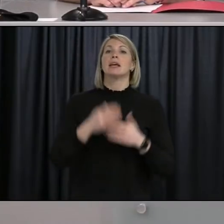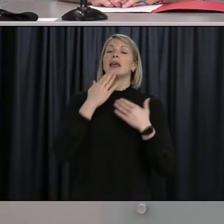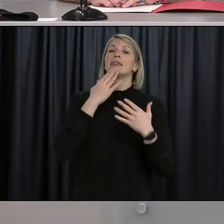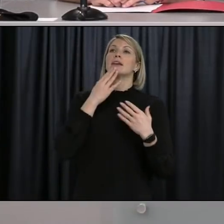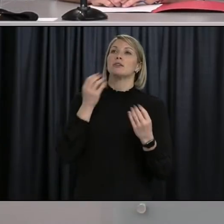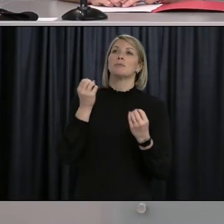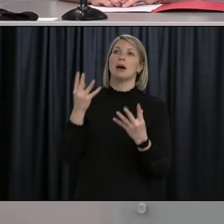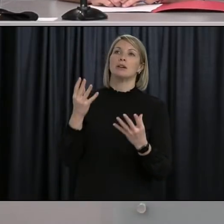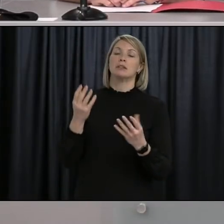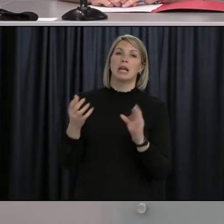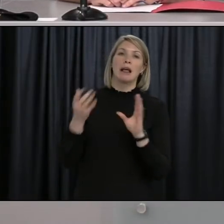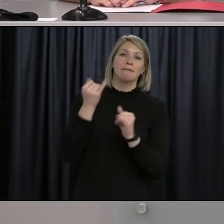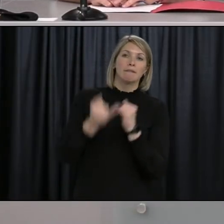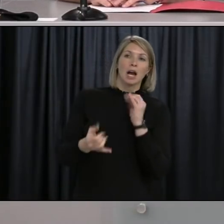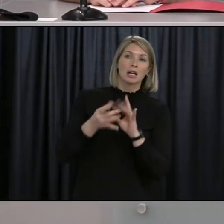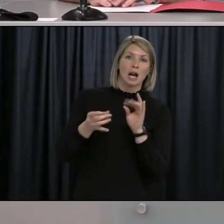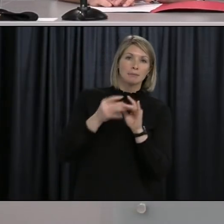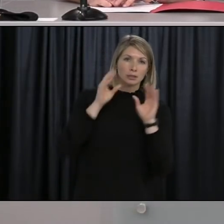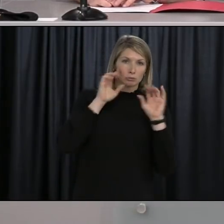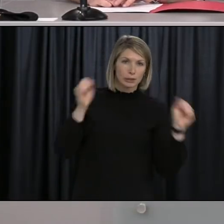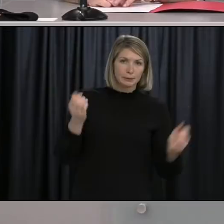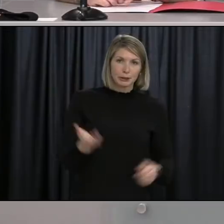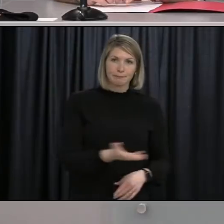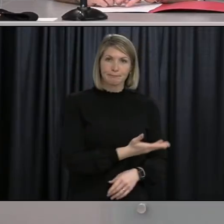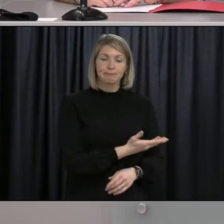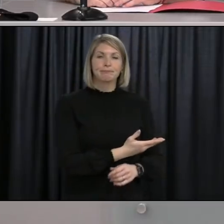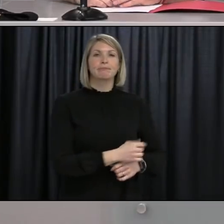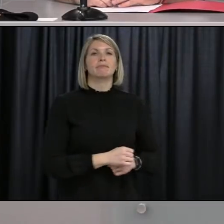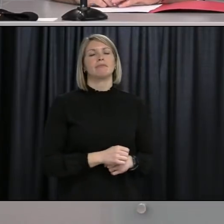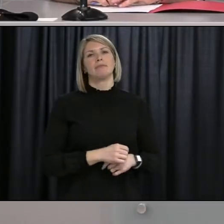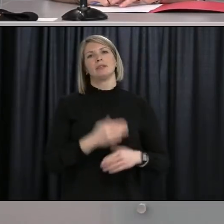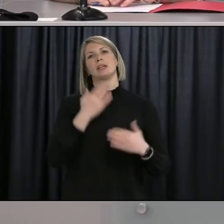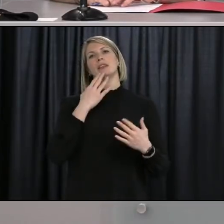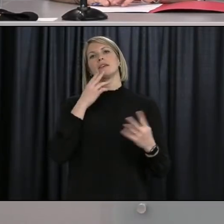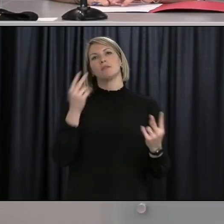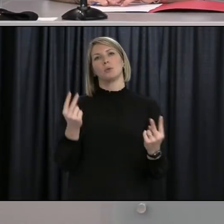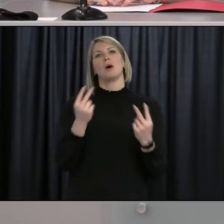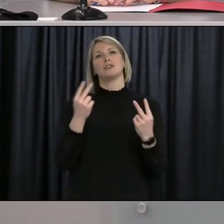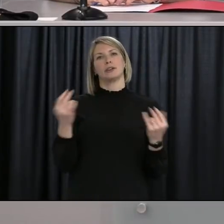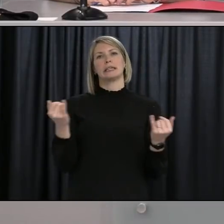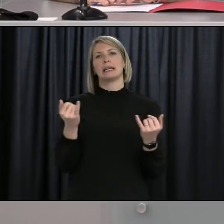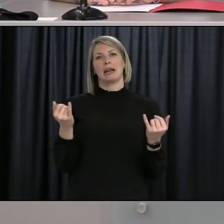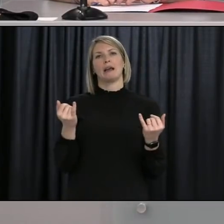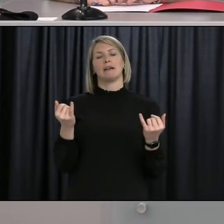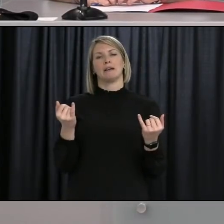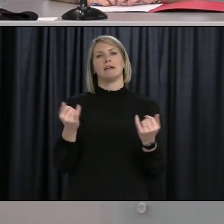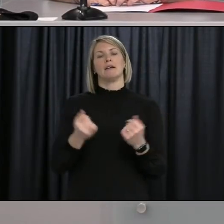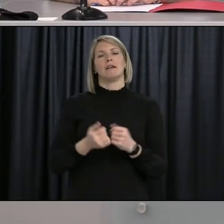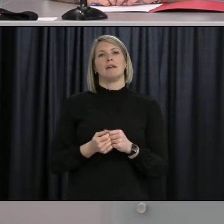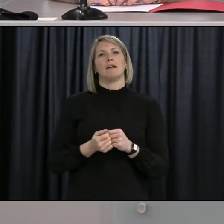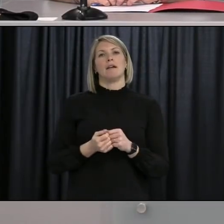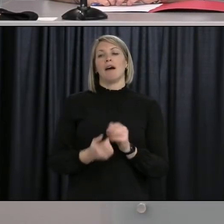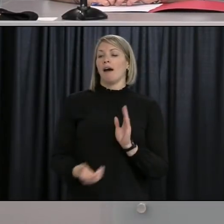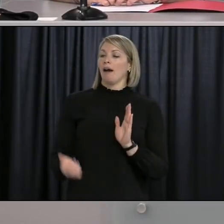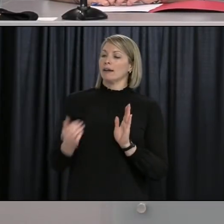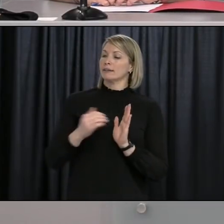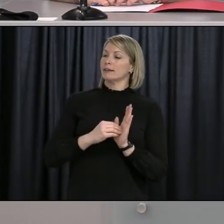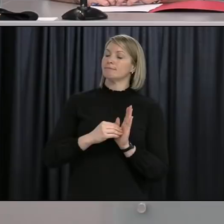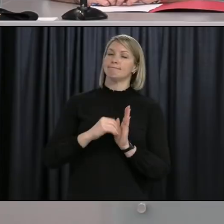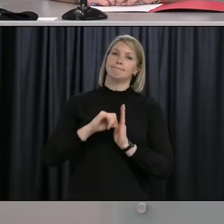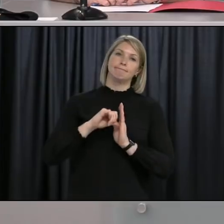do you have any final comments today? Well, thank you all for joining us today. I'd like to end where I began